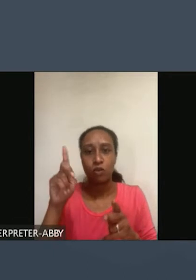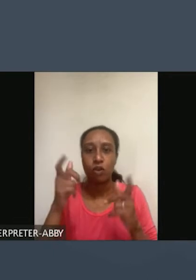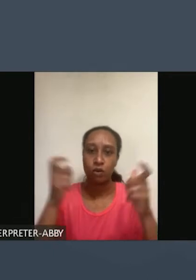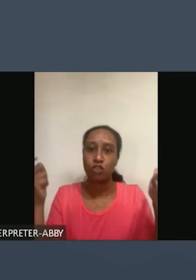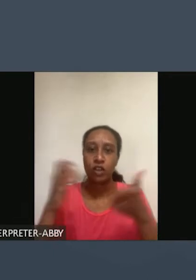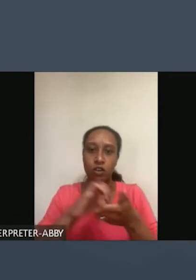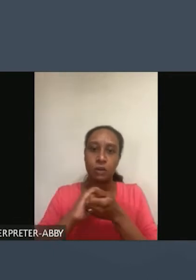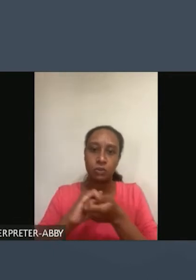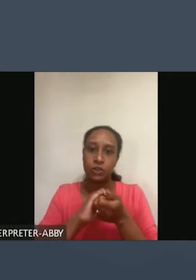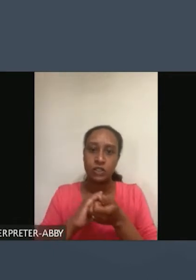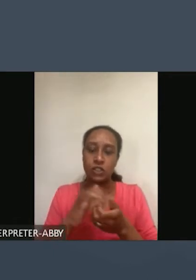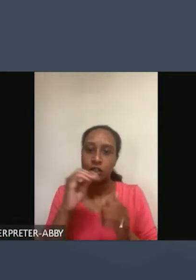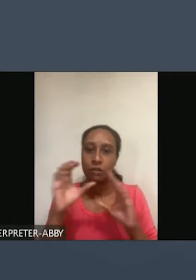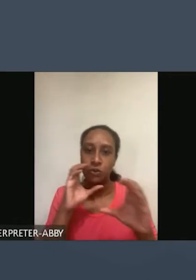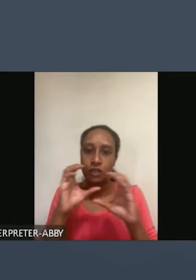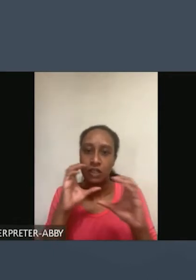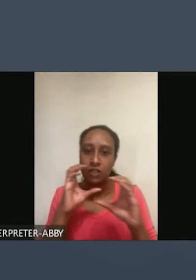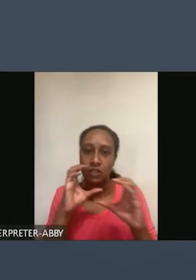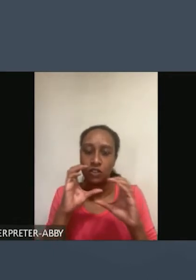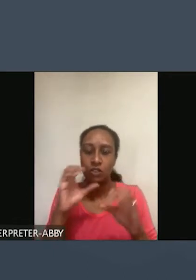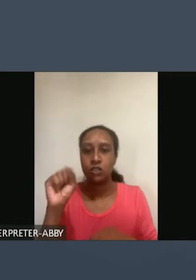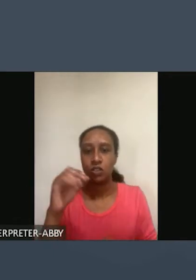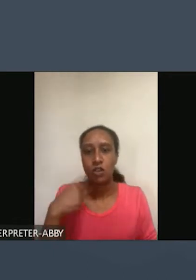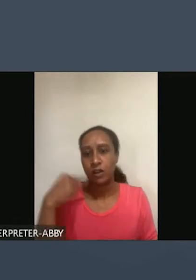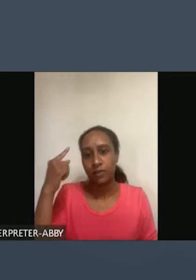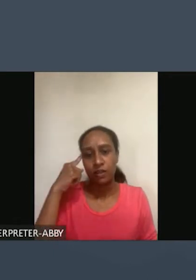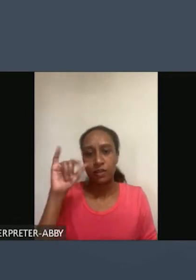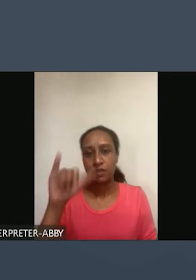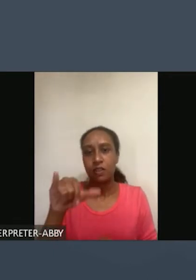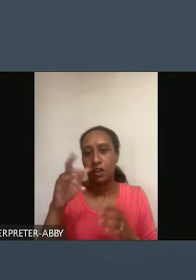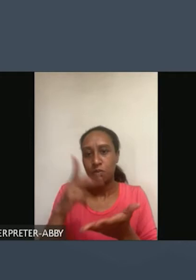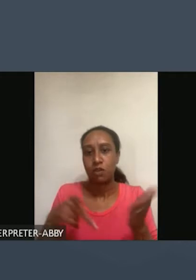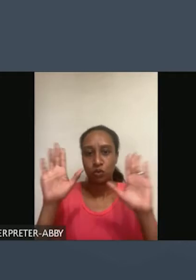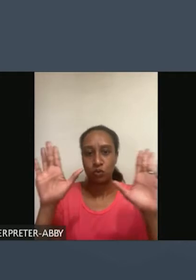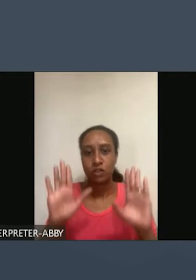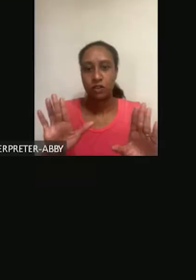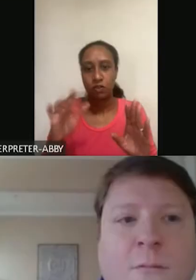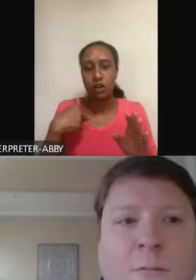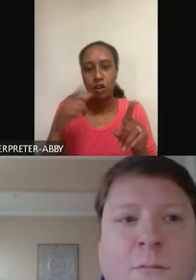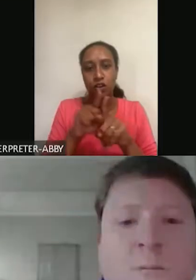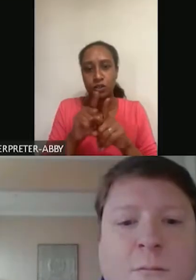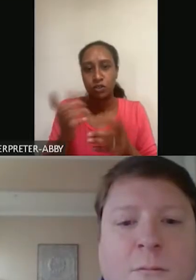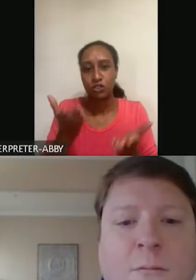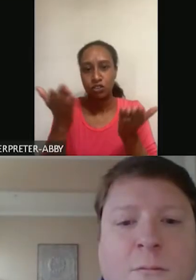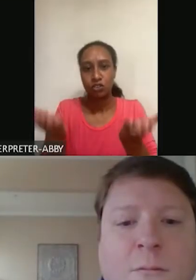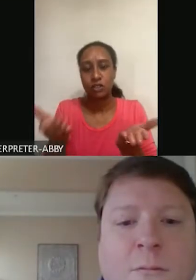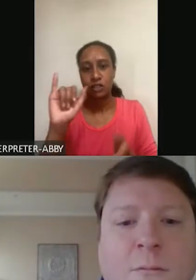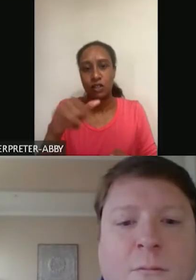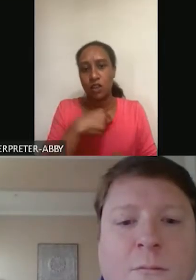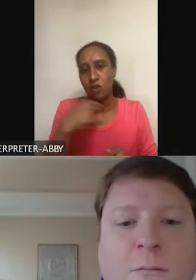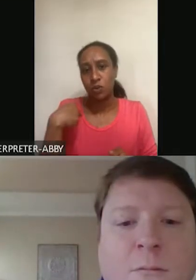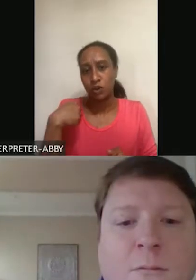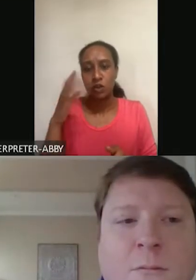and communication. So I think that part is wonderful. I would also suggest that we will look at